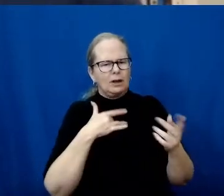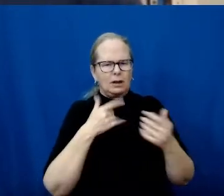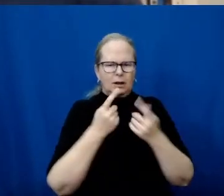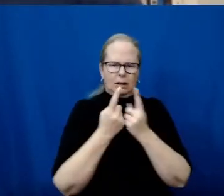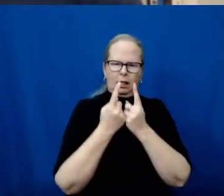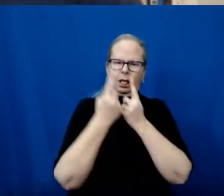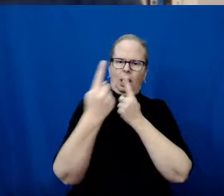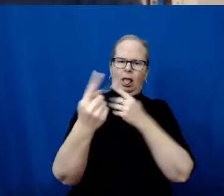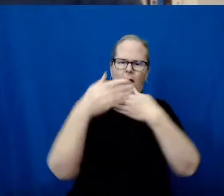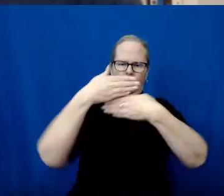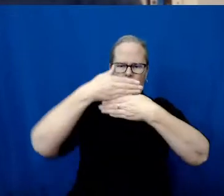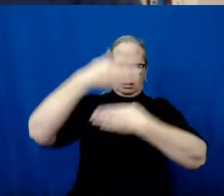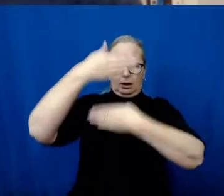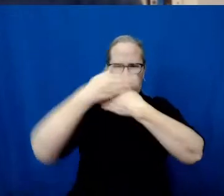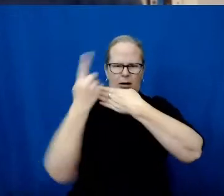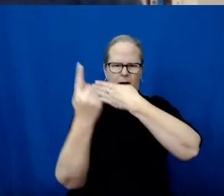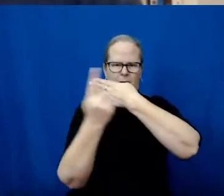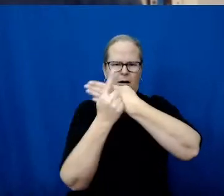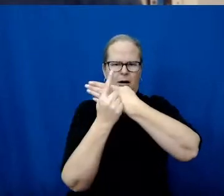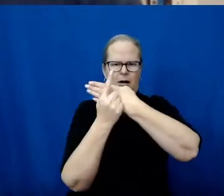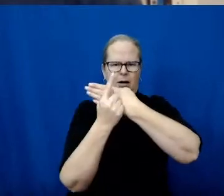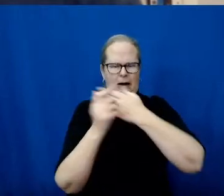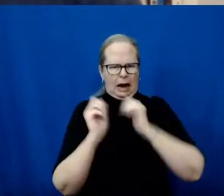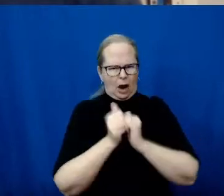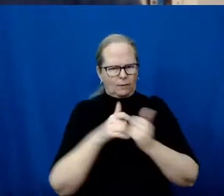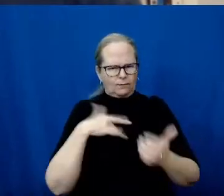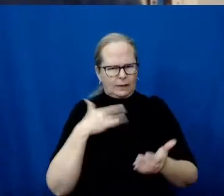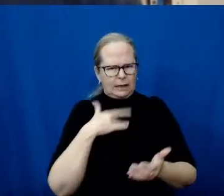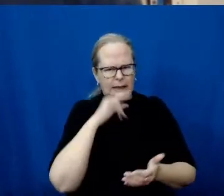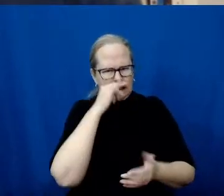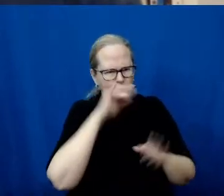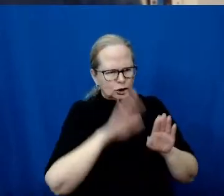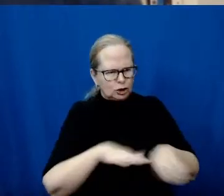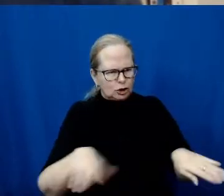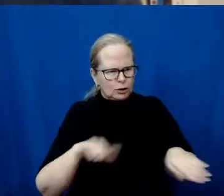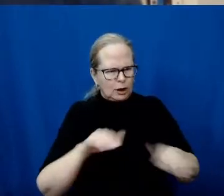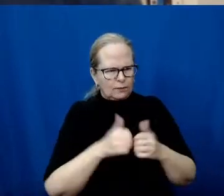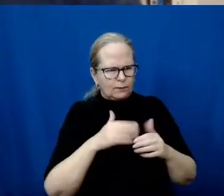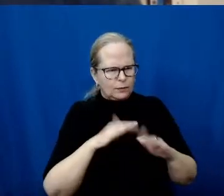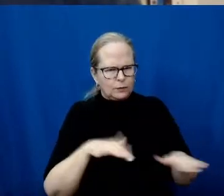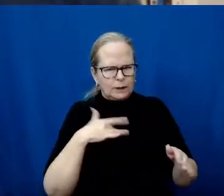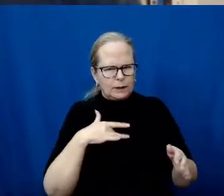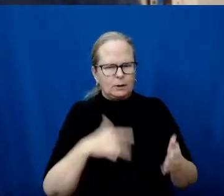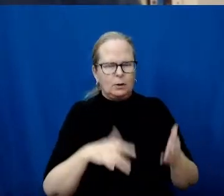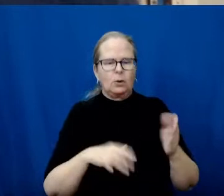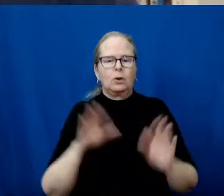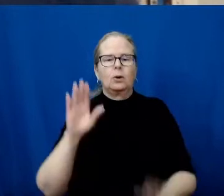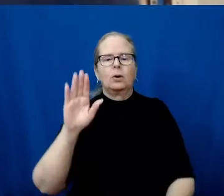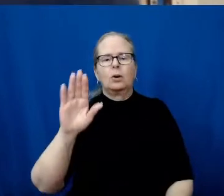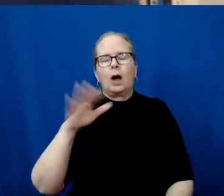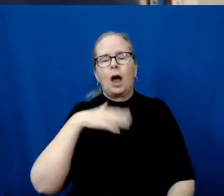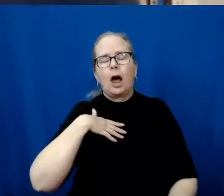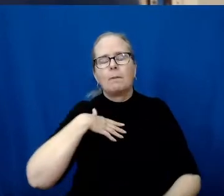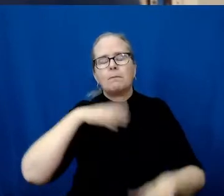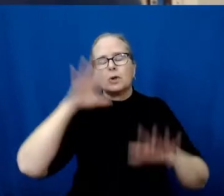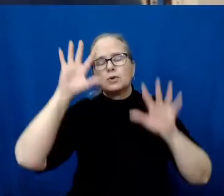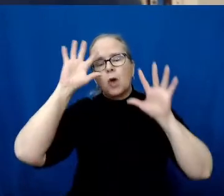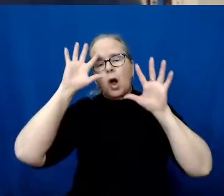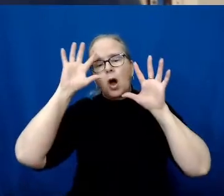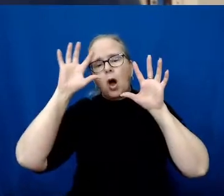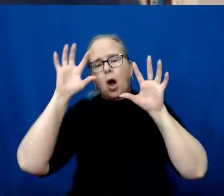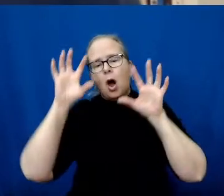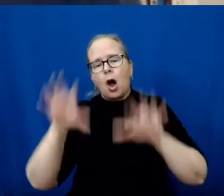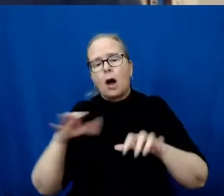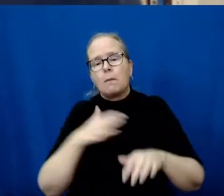what? I was shocked at how well they adapted to that. We found out on Christmas morning